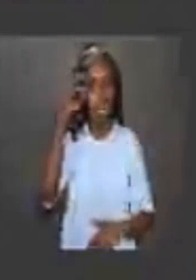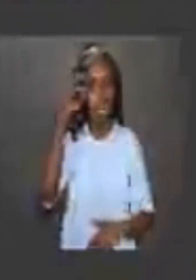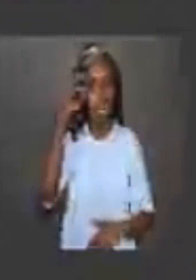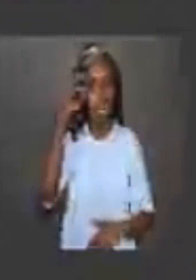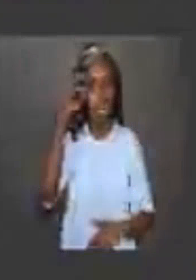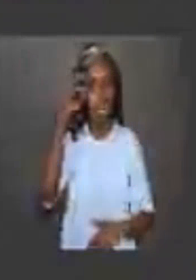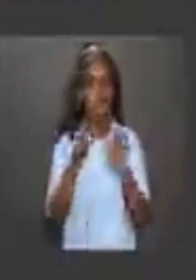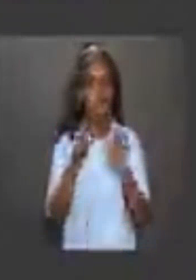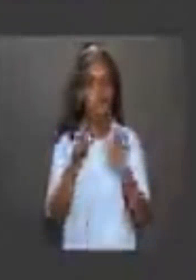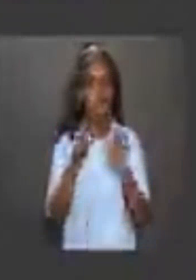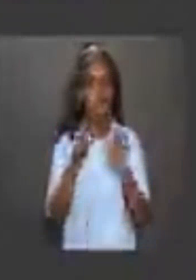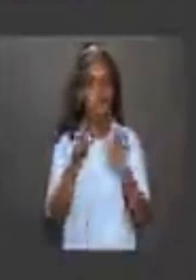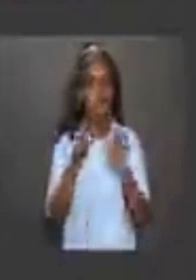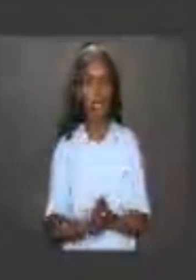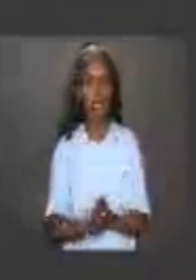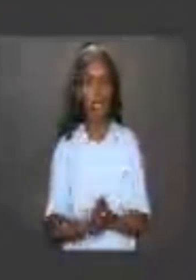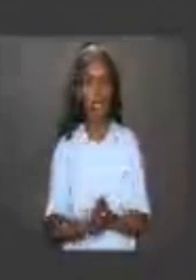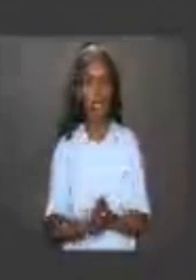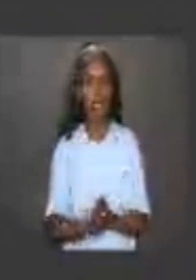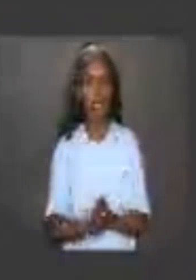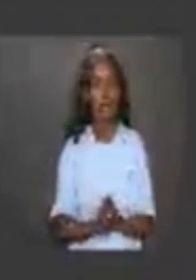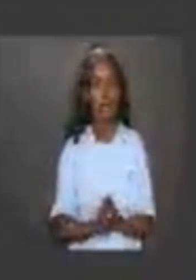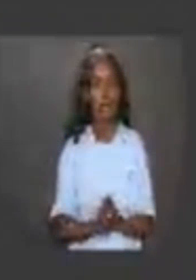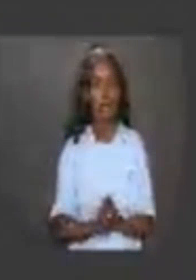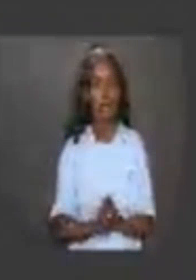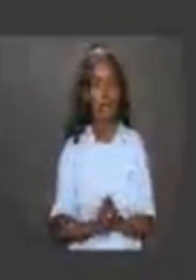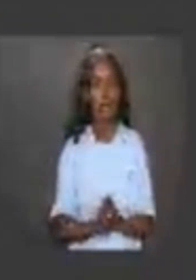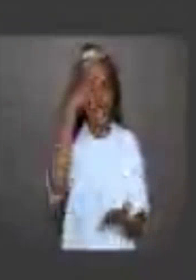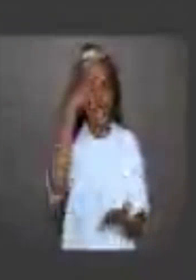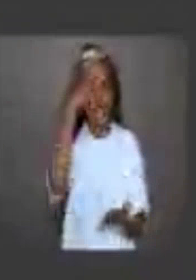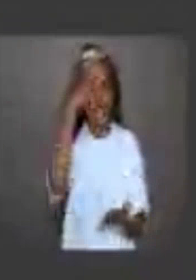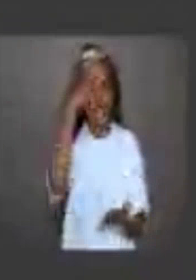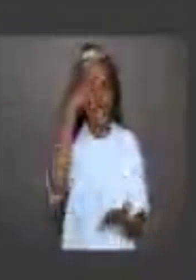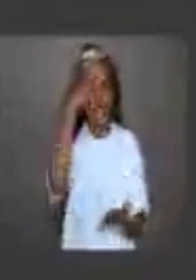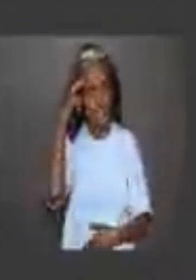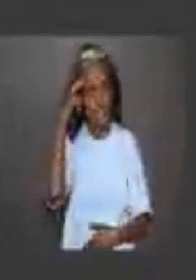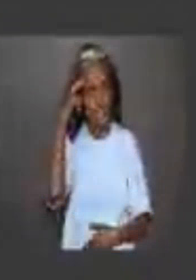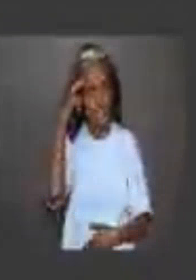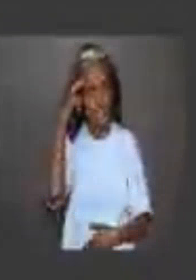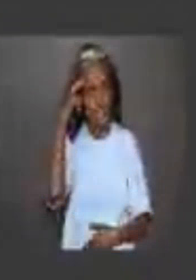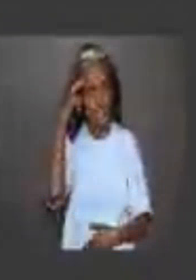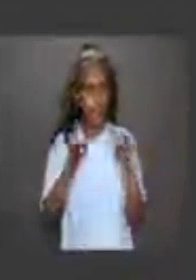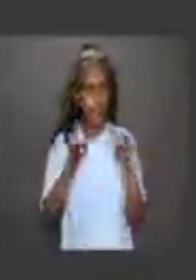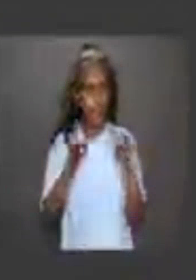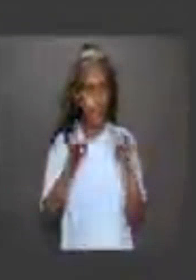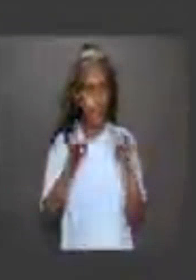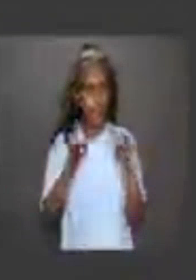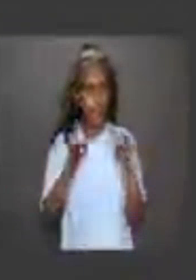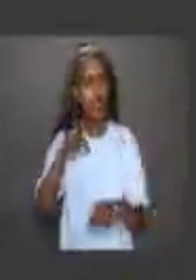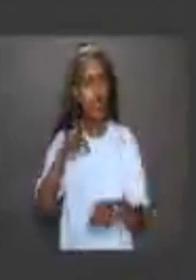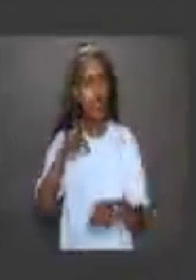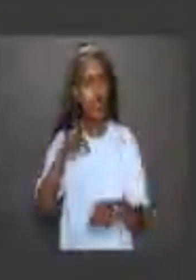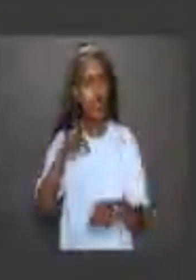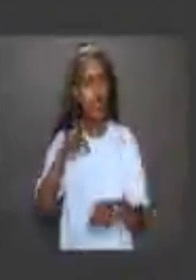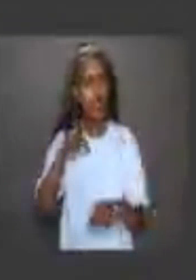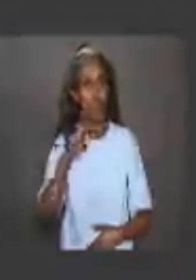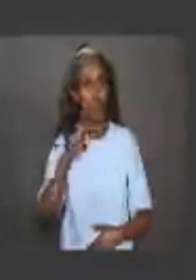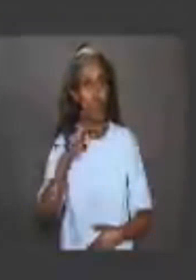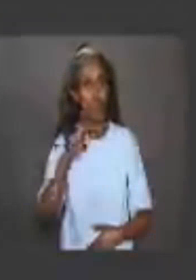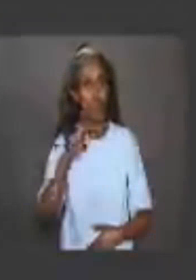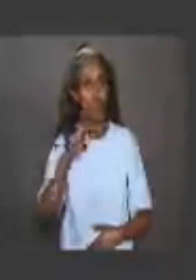x. In this case, there are unique polynomials called q